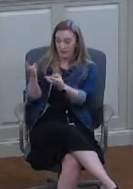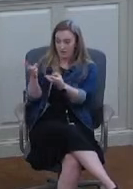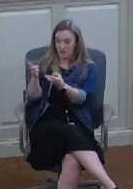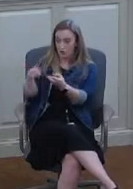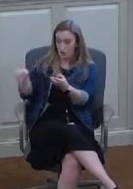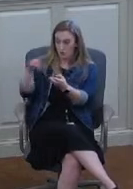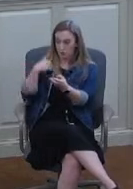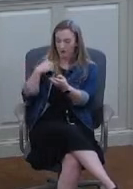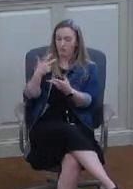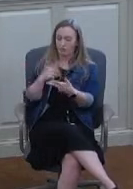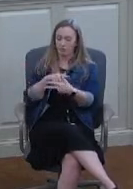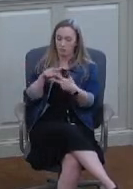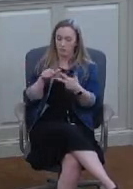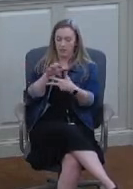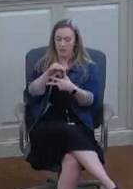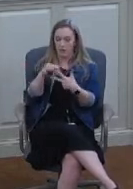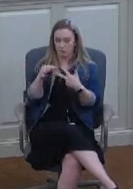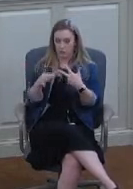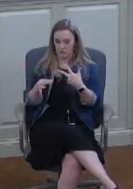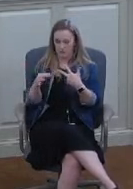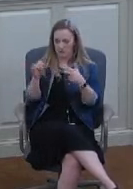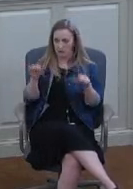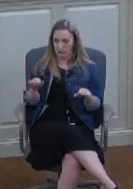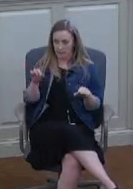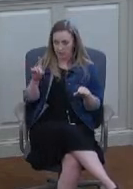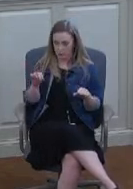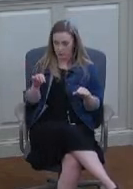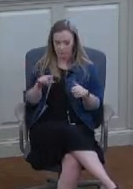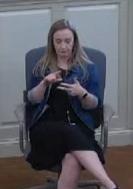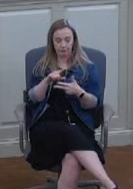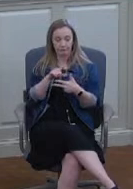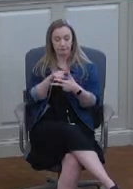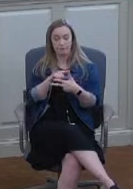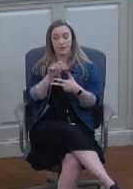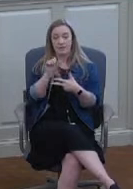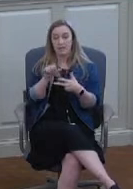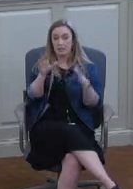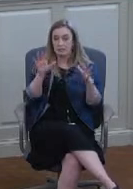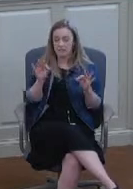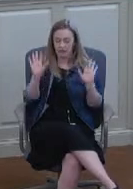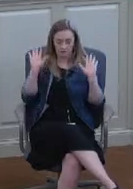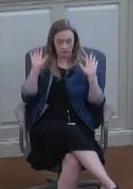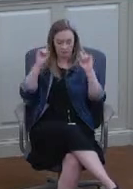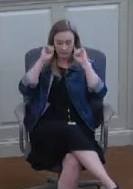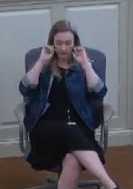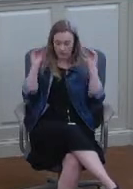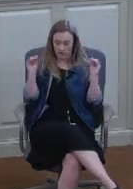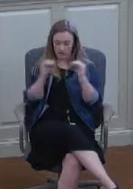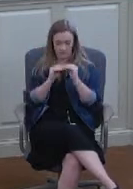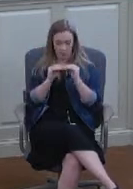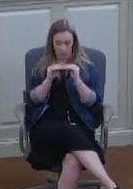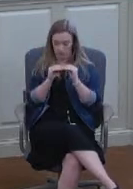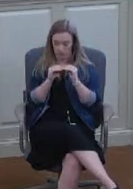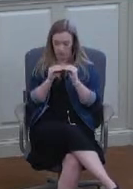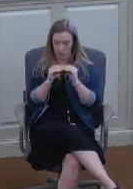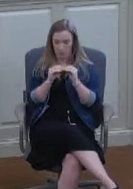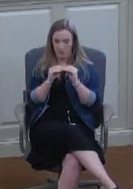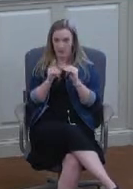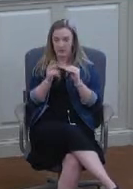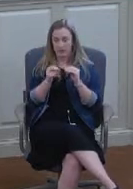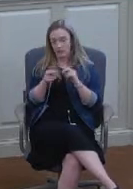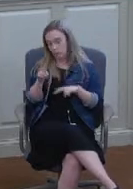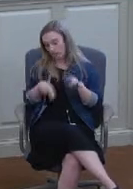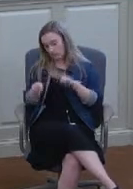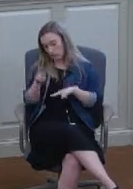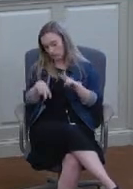has three options about what it can do. It can elect not to hear anything further, but then review the